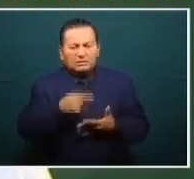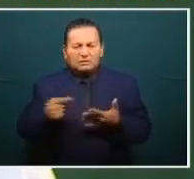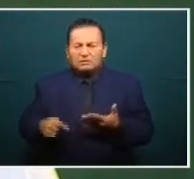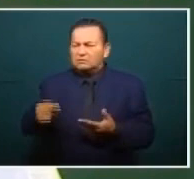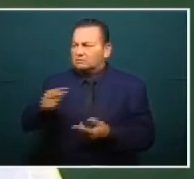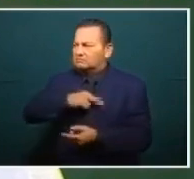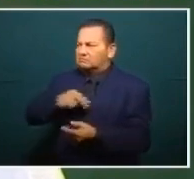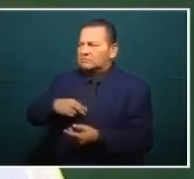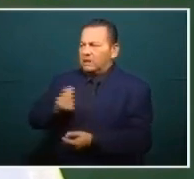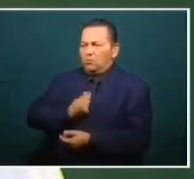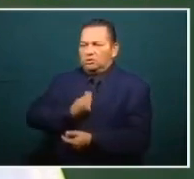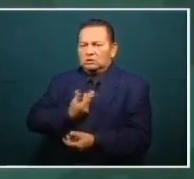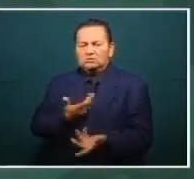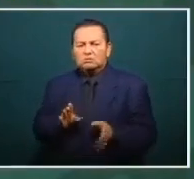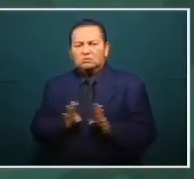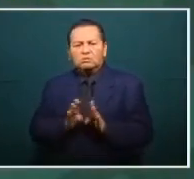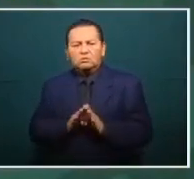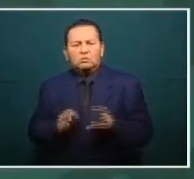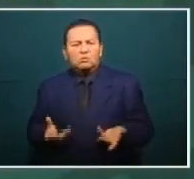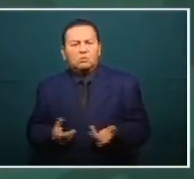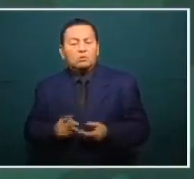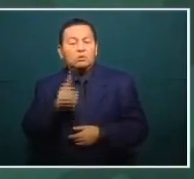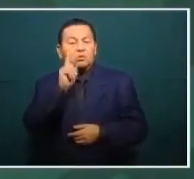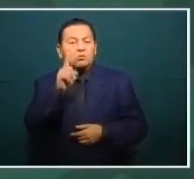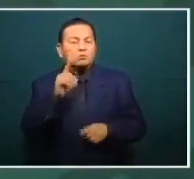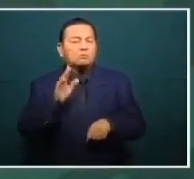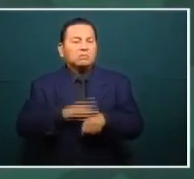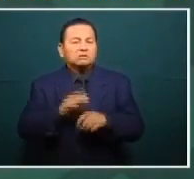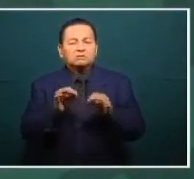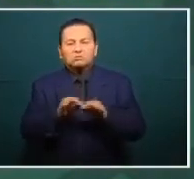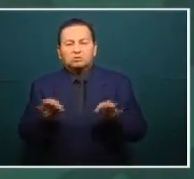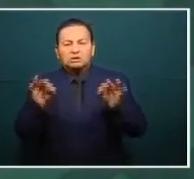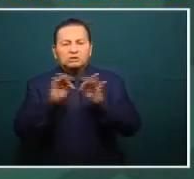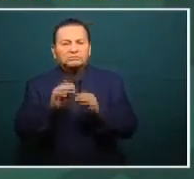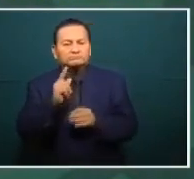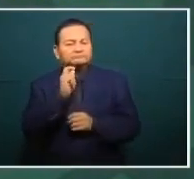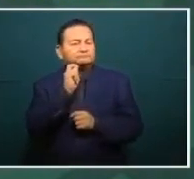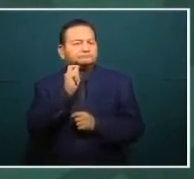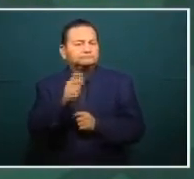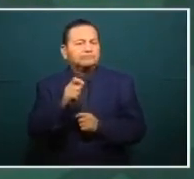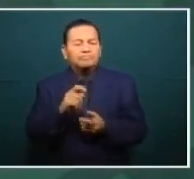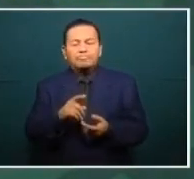How much more will Mexico have to tolerate while Donald Trump is in his presidency?